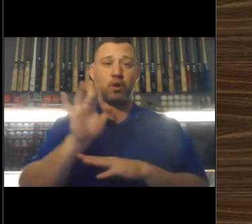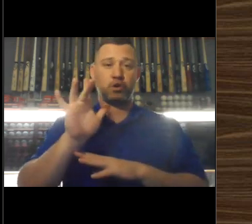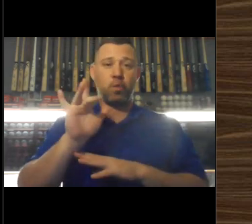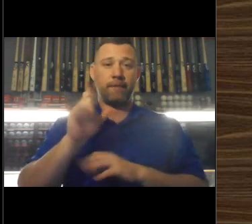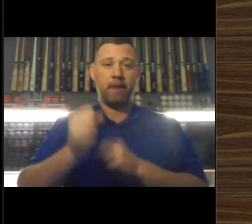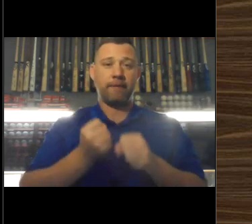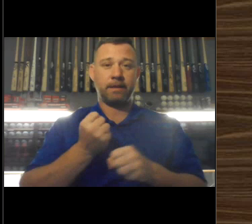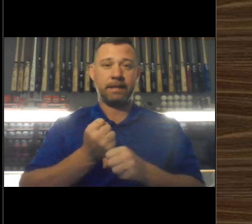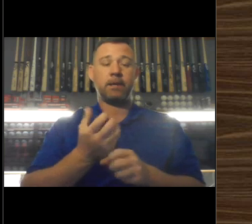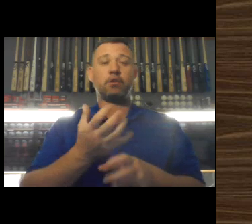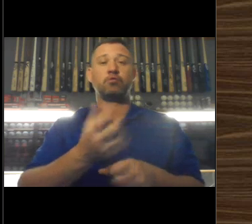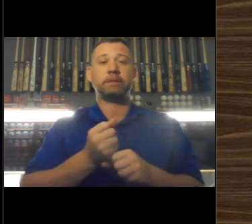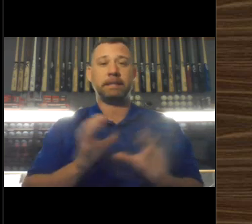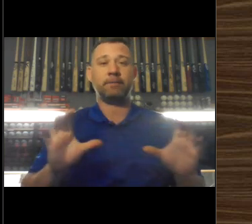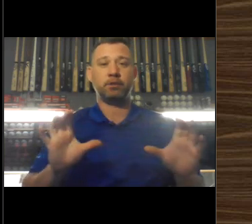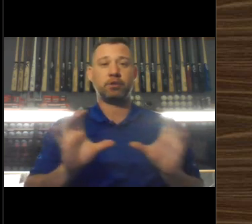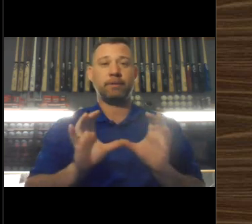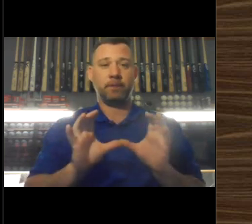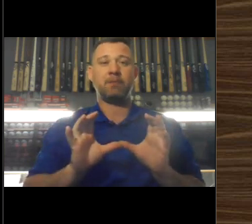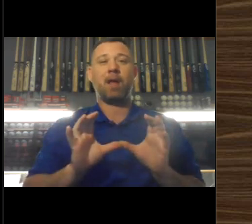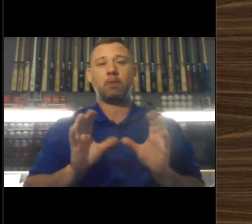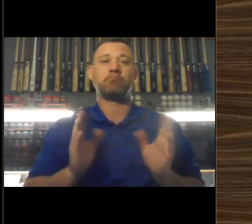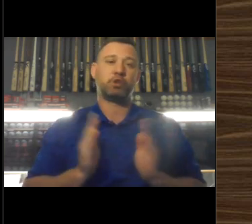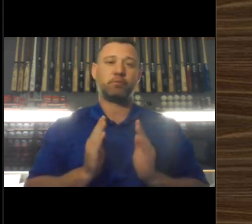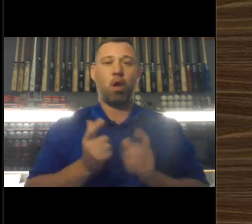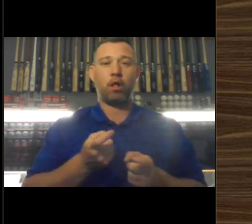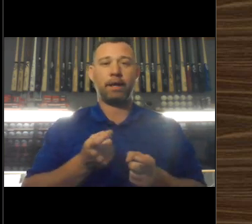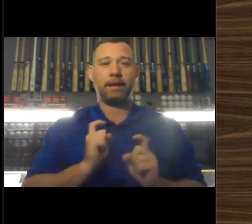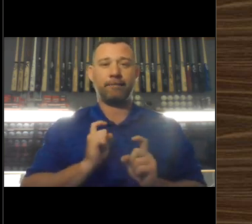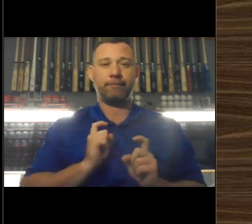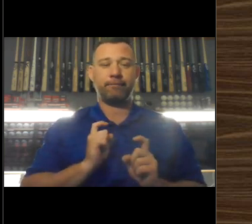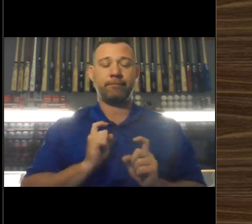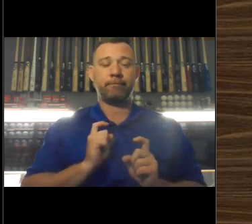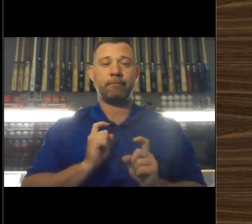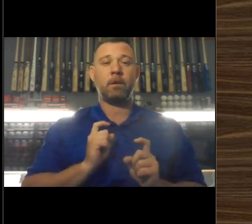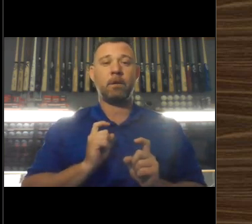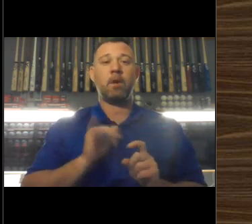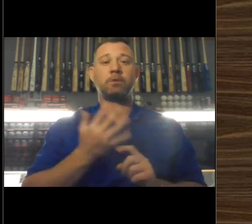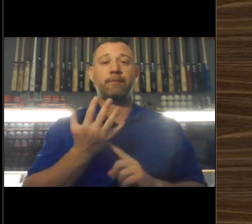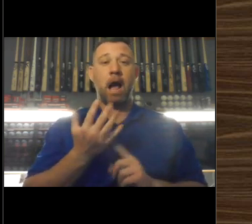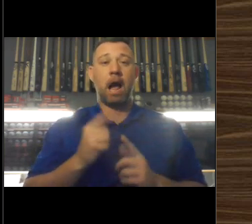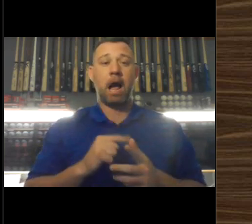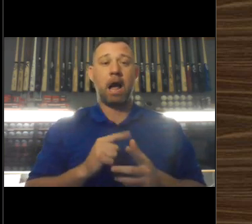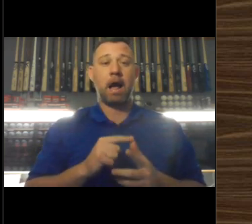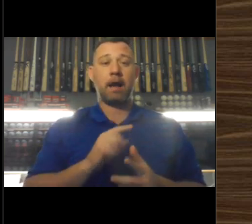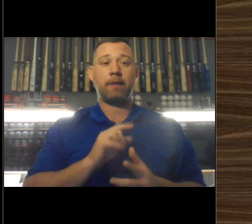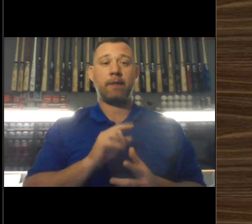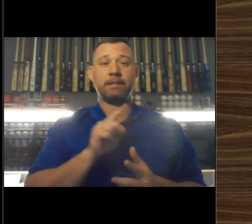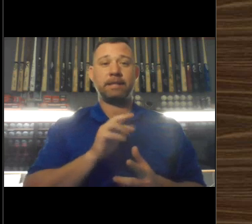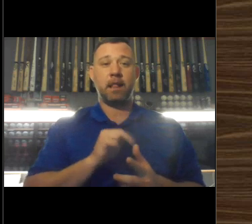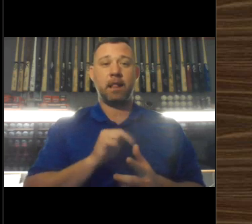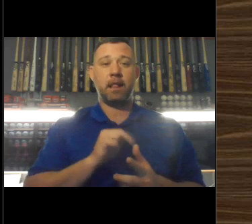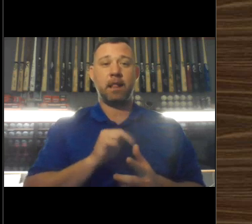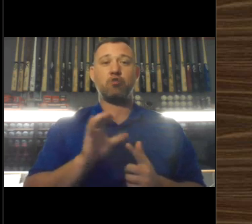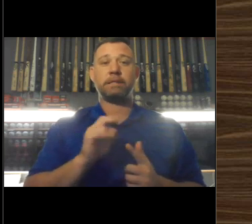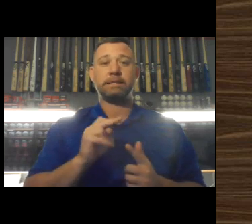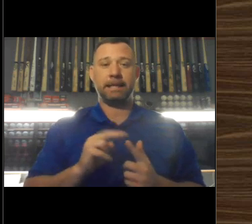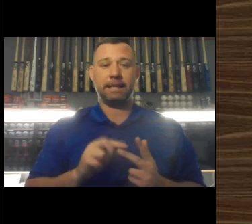received a certificate and a small gift. These 5 staff members are Zilan Chen, Christine Gordon,